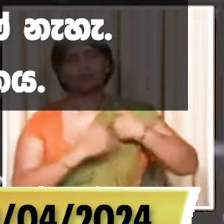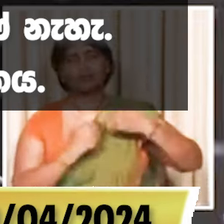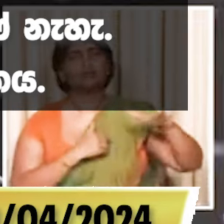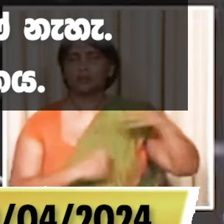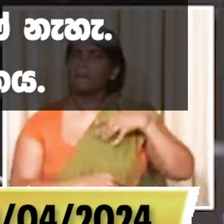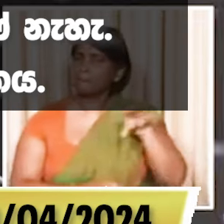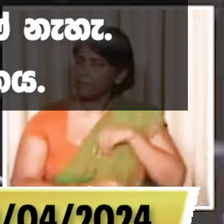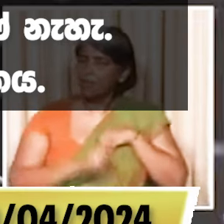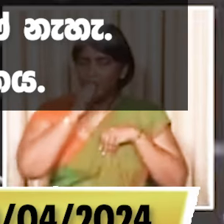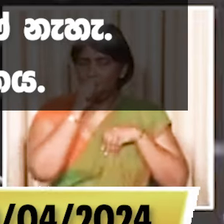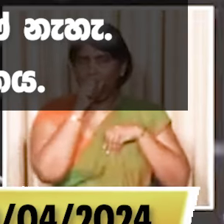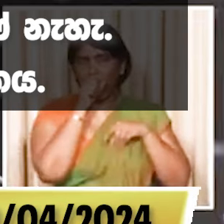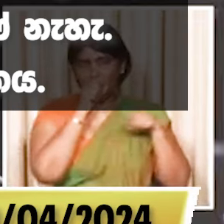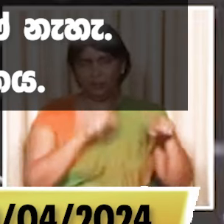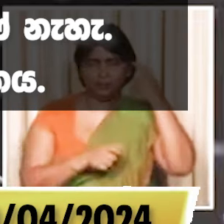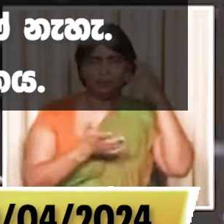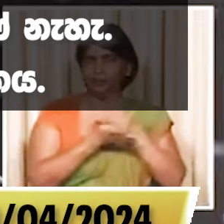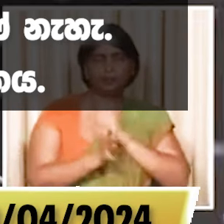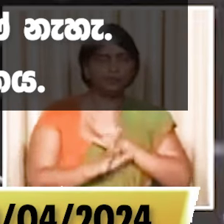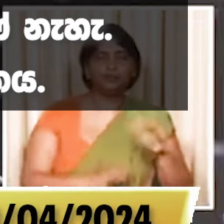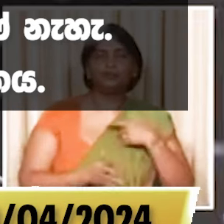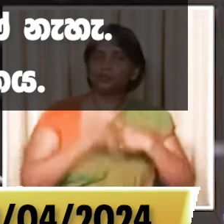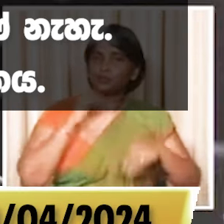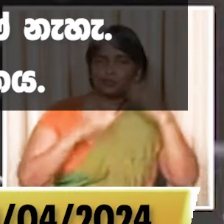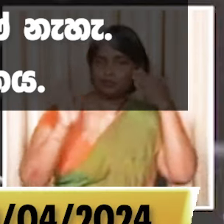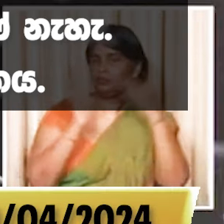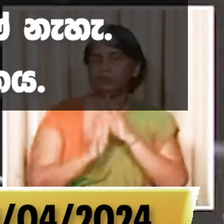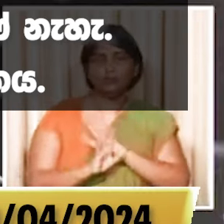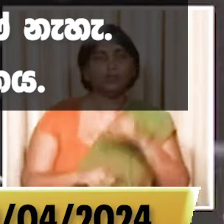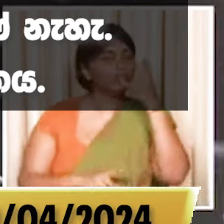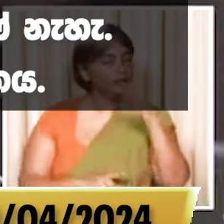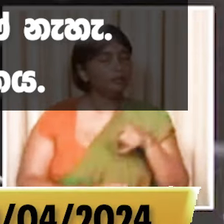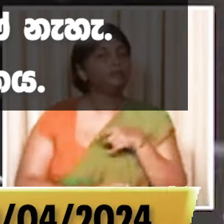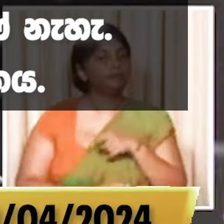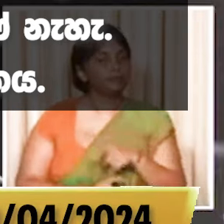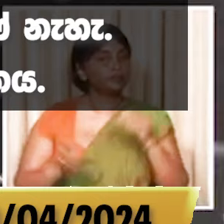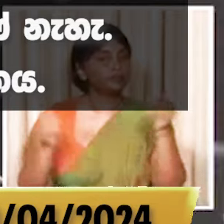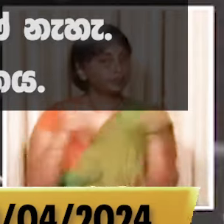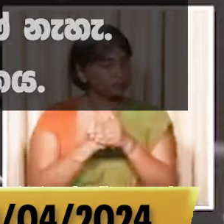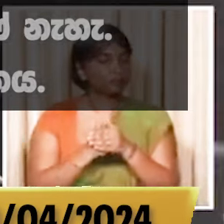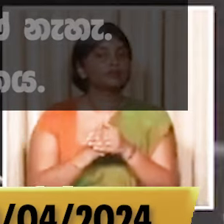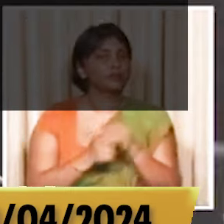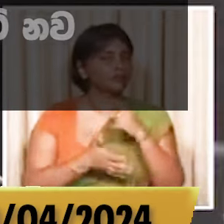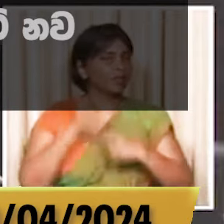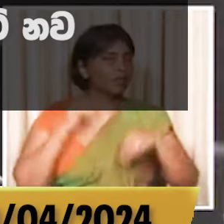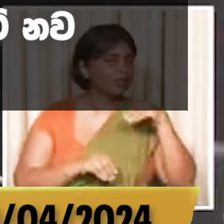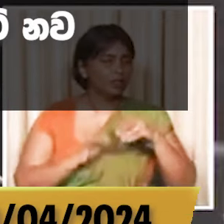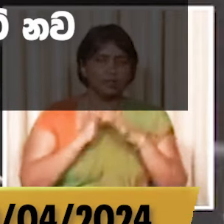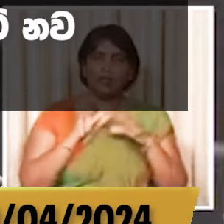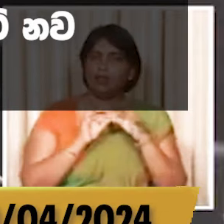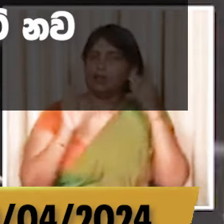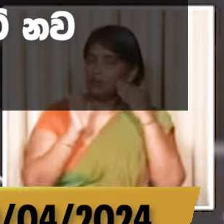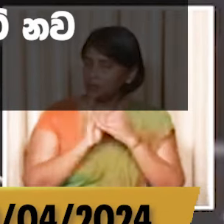have a political objective. Honorable right? Member, please. So there up. Was a hidden political agenda by somebody else. That's the issue. So that